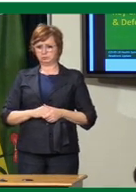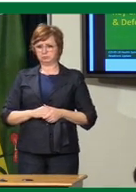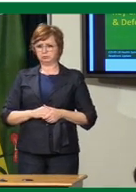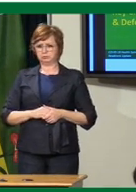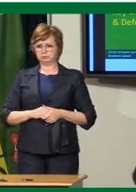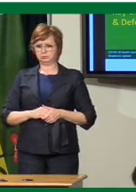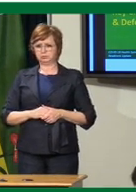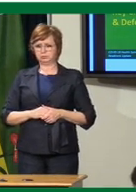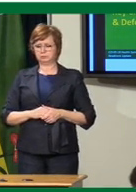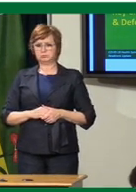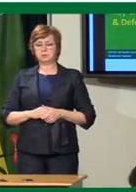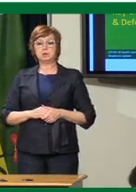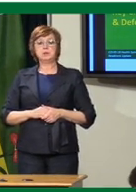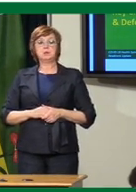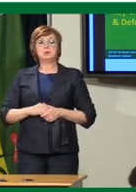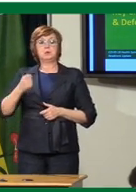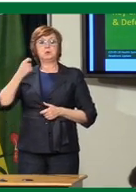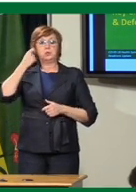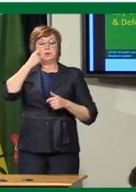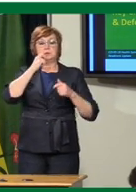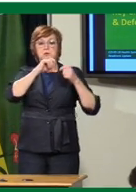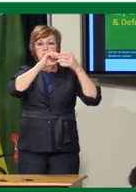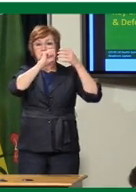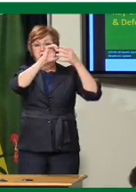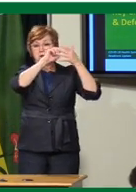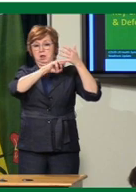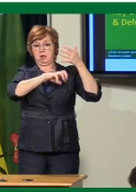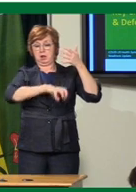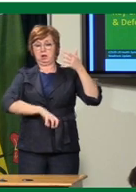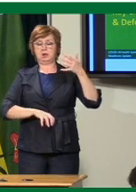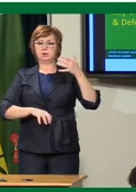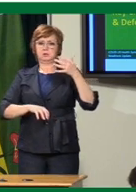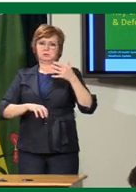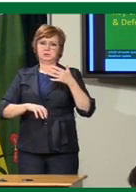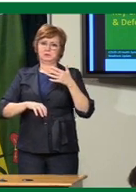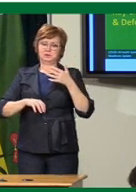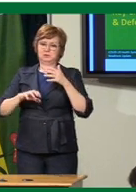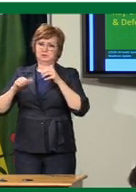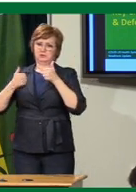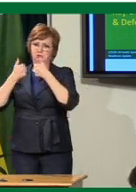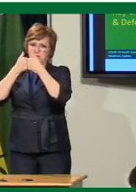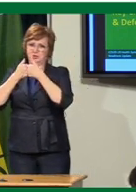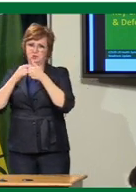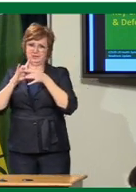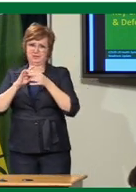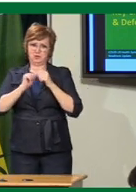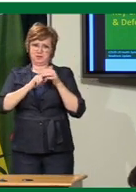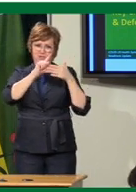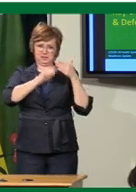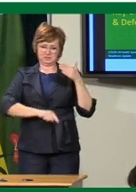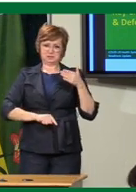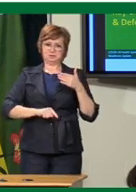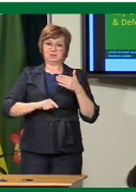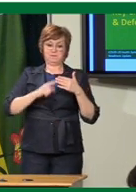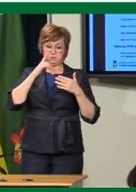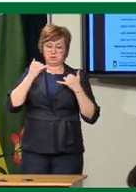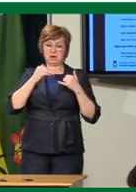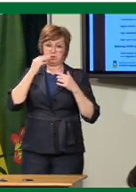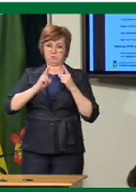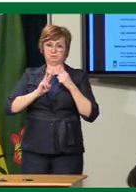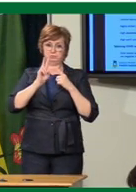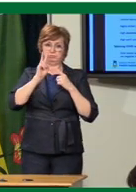I'm just going to walk through some of the key challenges that we are facing on an ongoing basis, as well as those that we anticipate as we move forward with